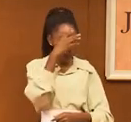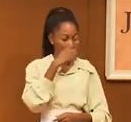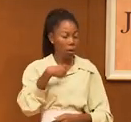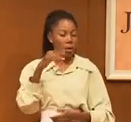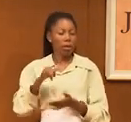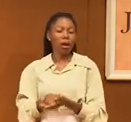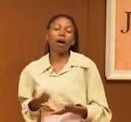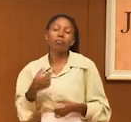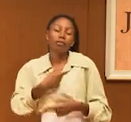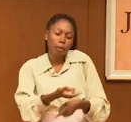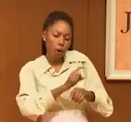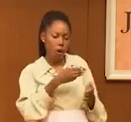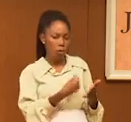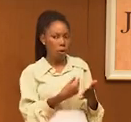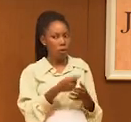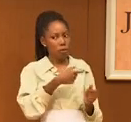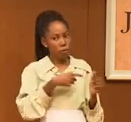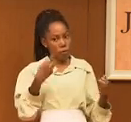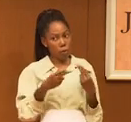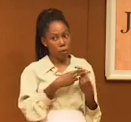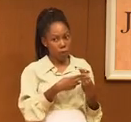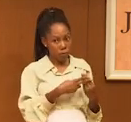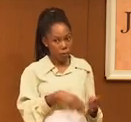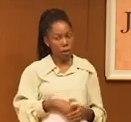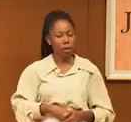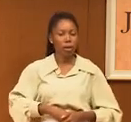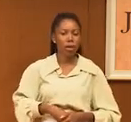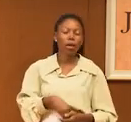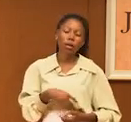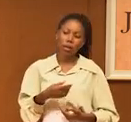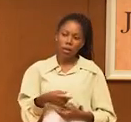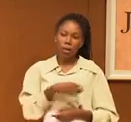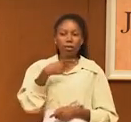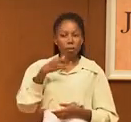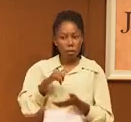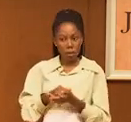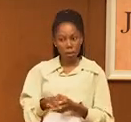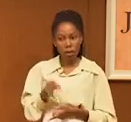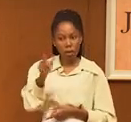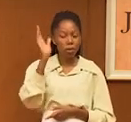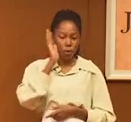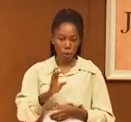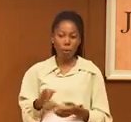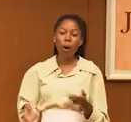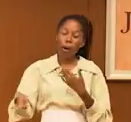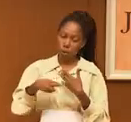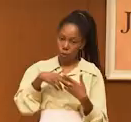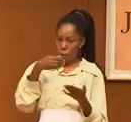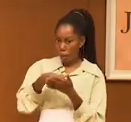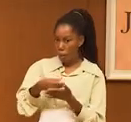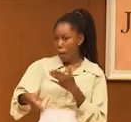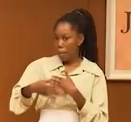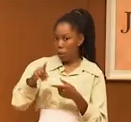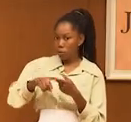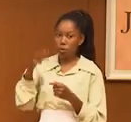the car. I said, okay, I was happy. And I said, I should hold on that. My money is going to refund the money back to me. I